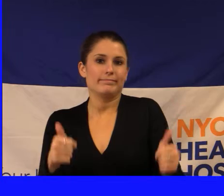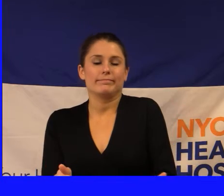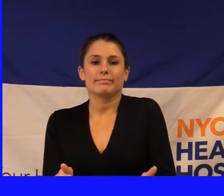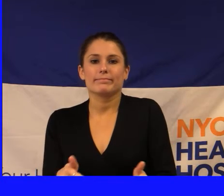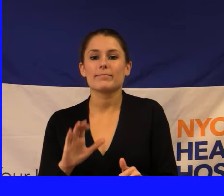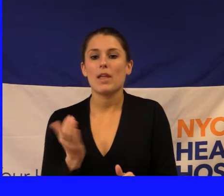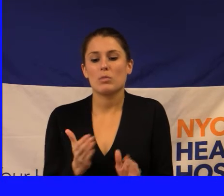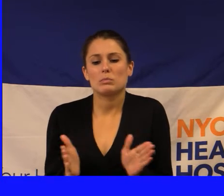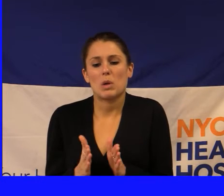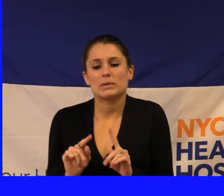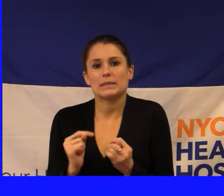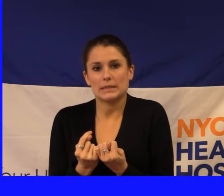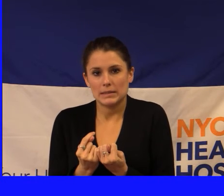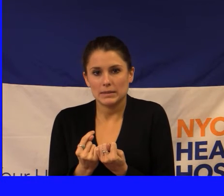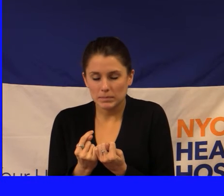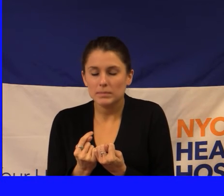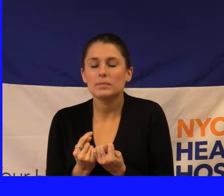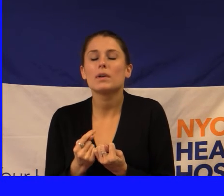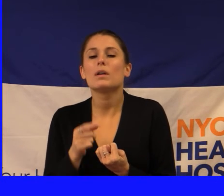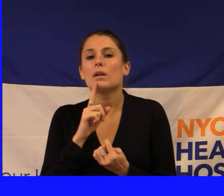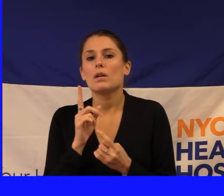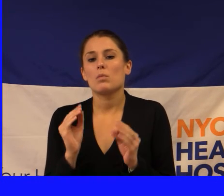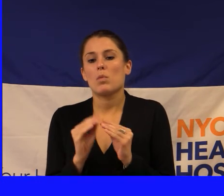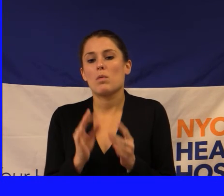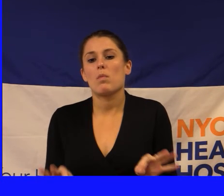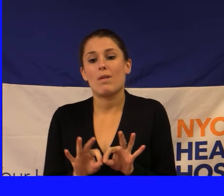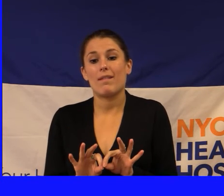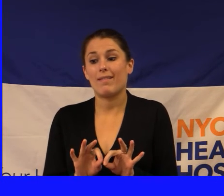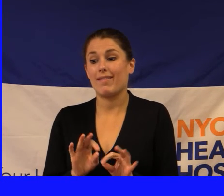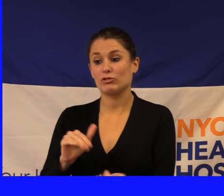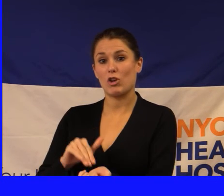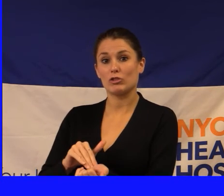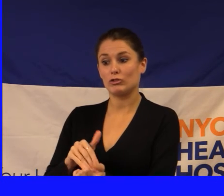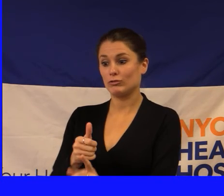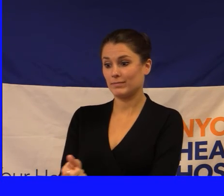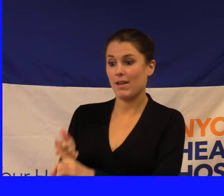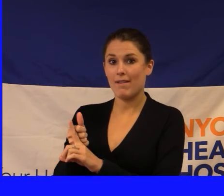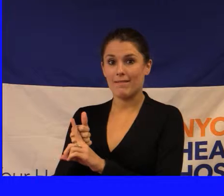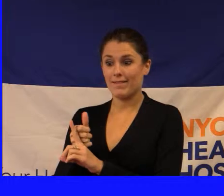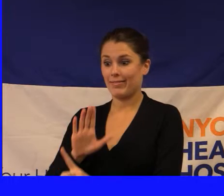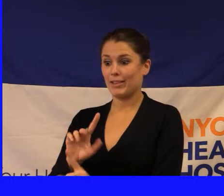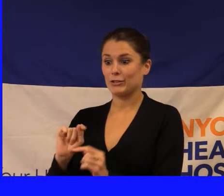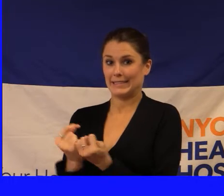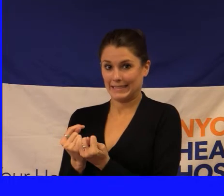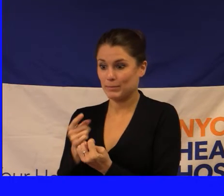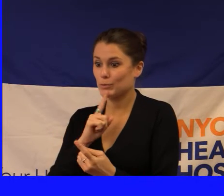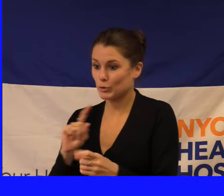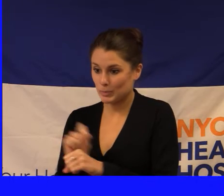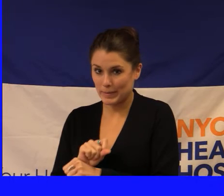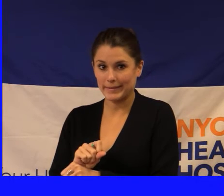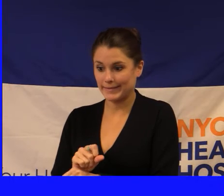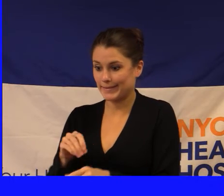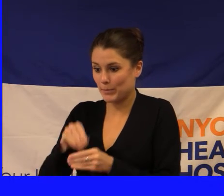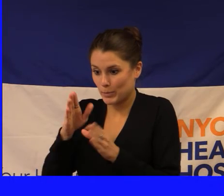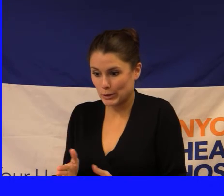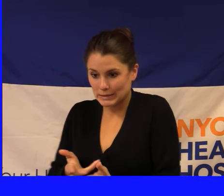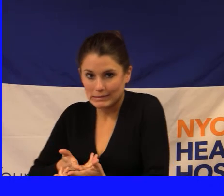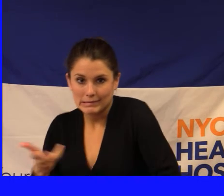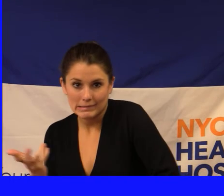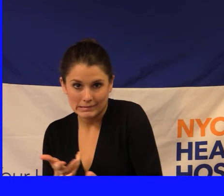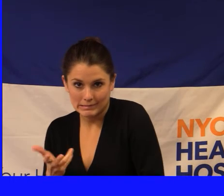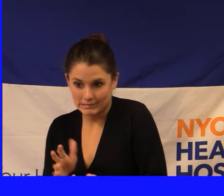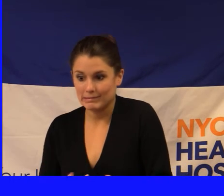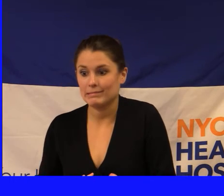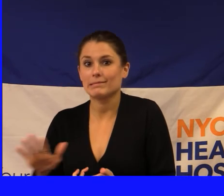our small team, and more importantly, the providers and their teams on the ground at all the facilities should be very proud of